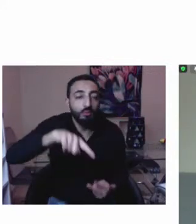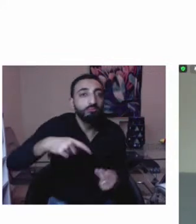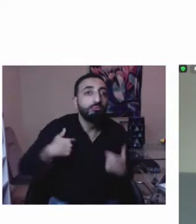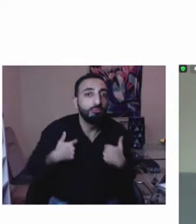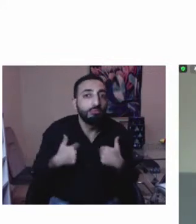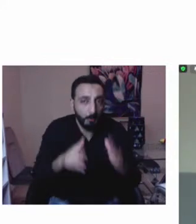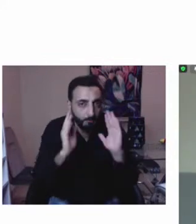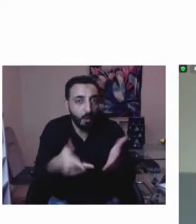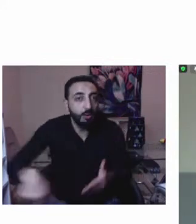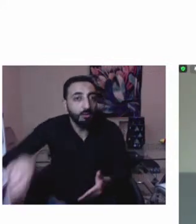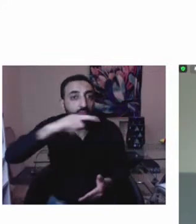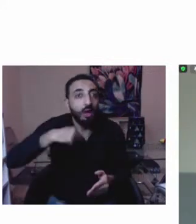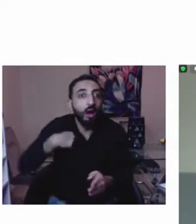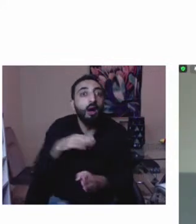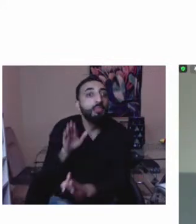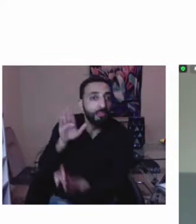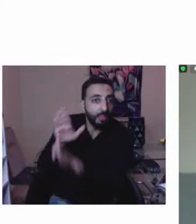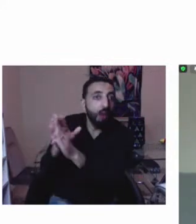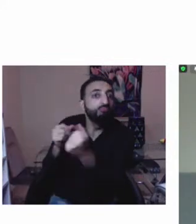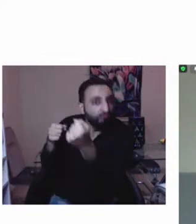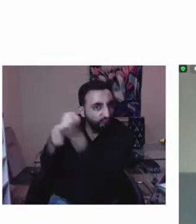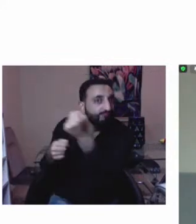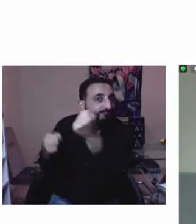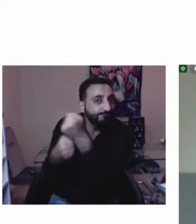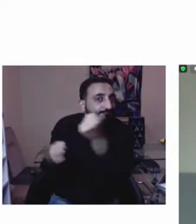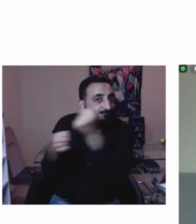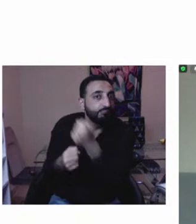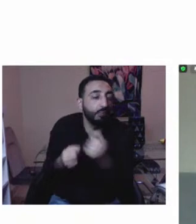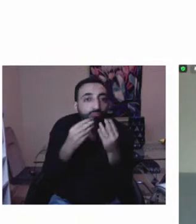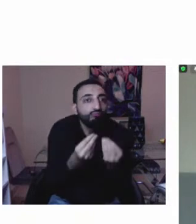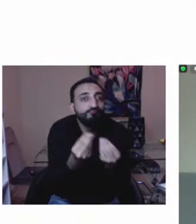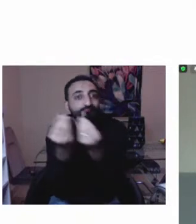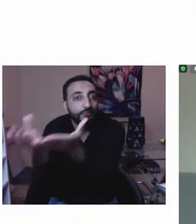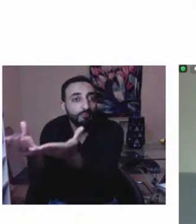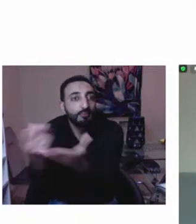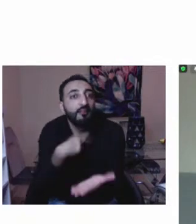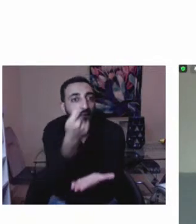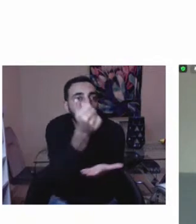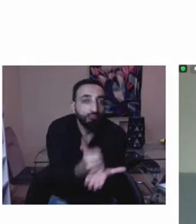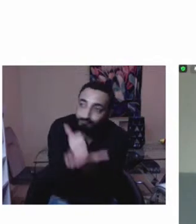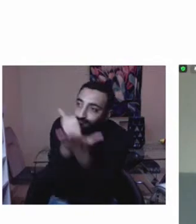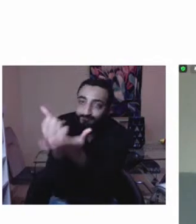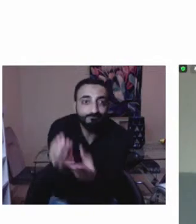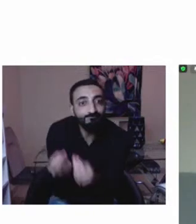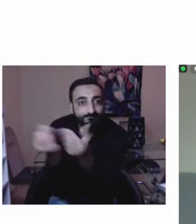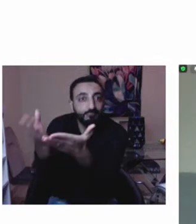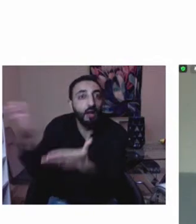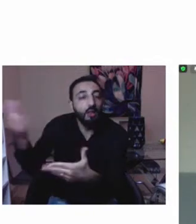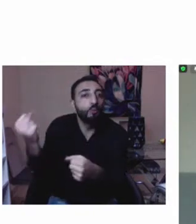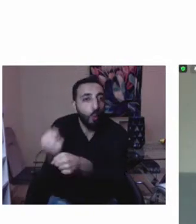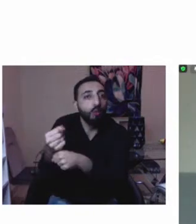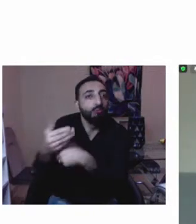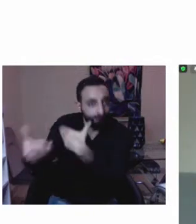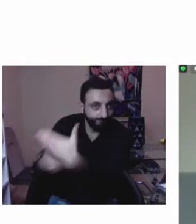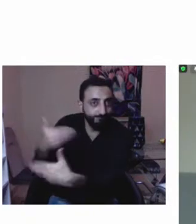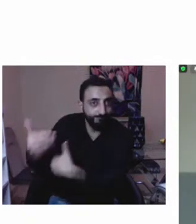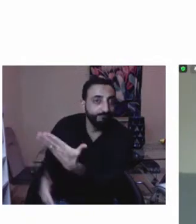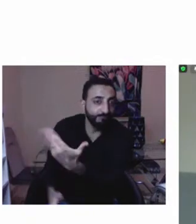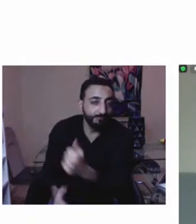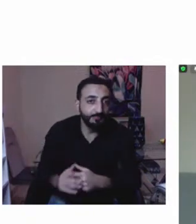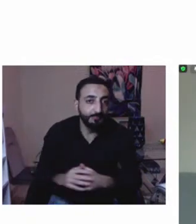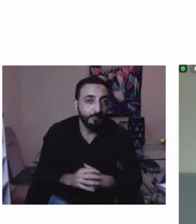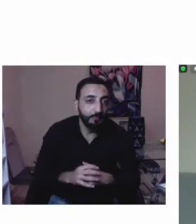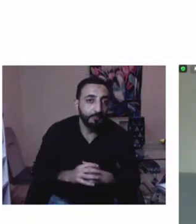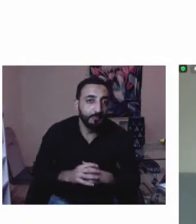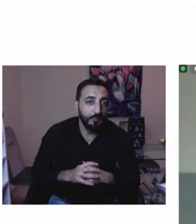the base current or future signal of violence. This fund has also allowed us to enter into prevention